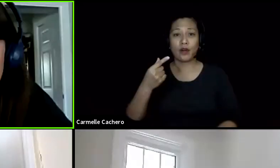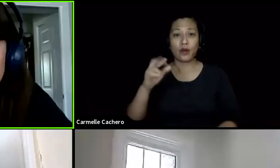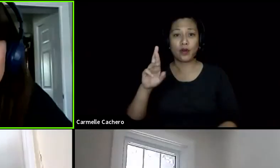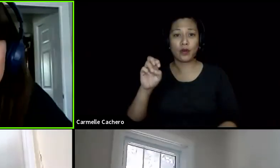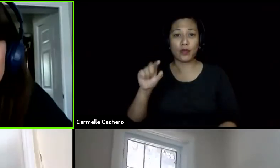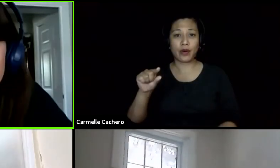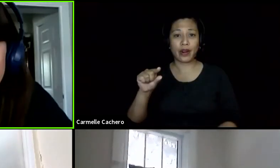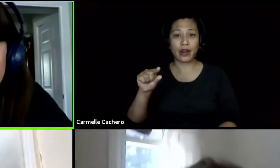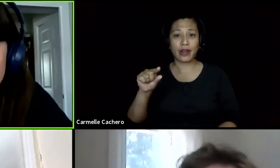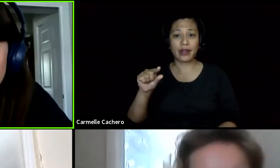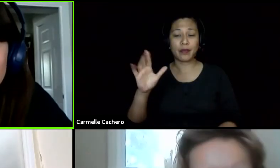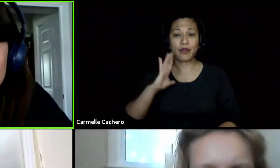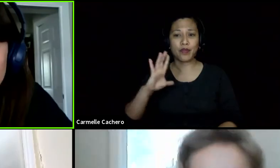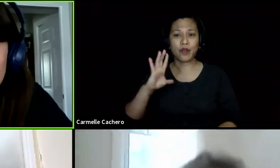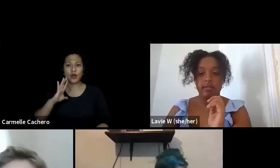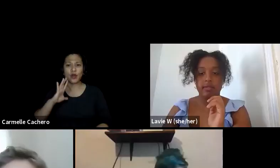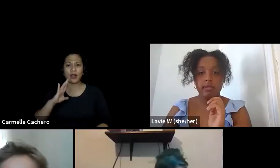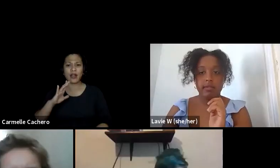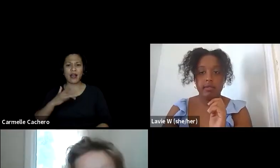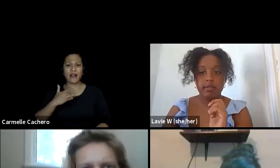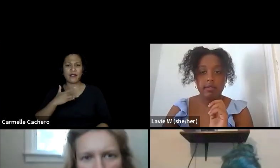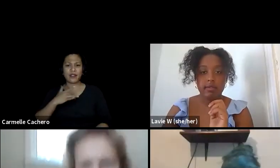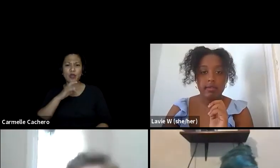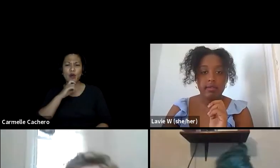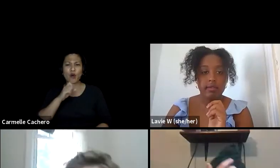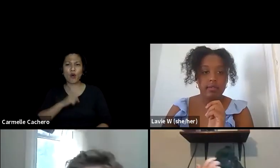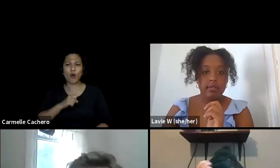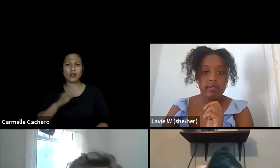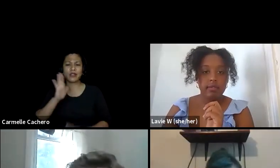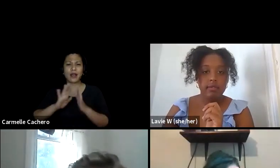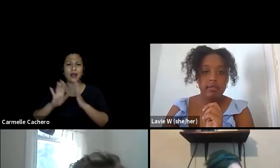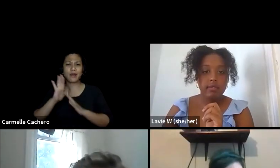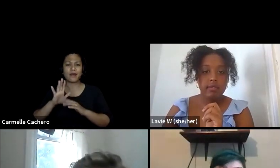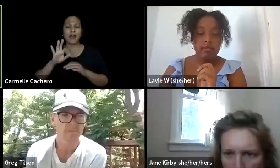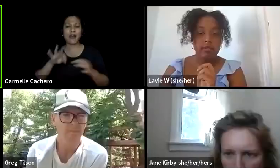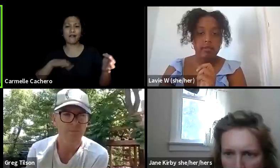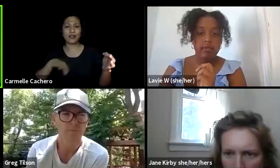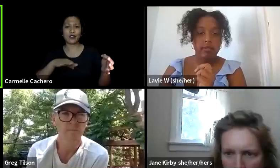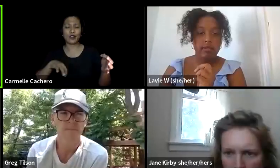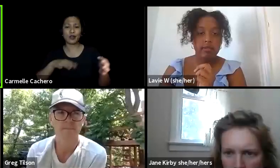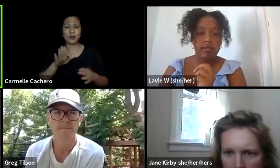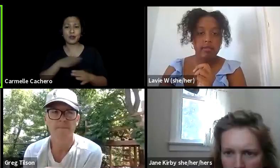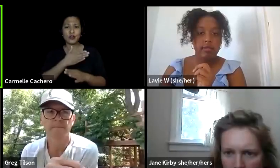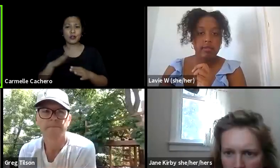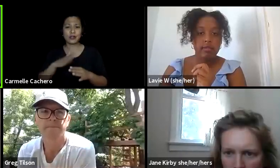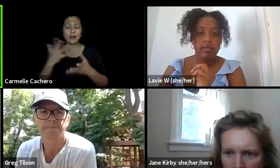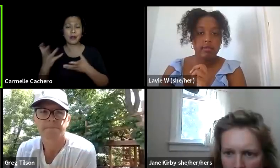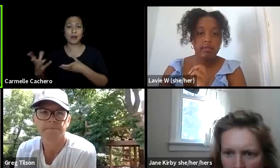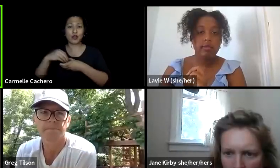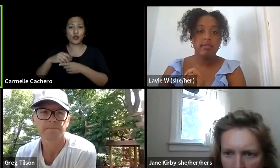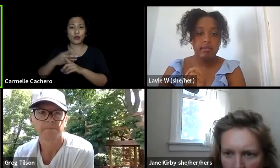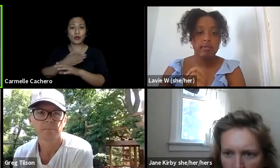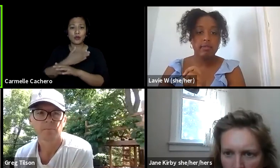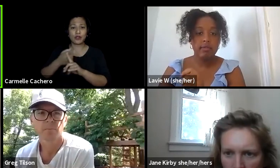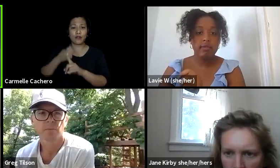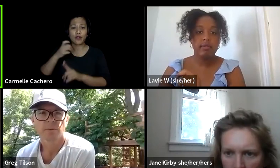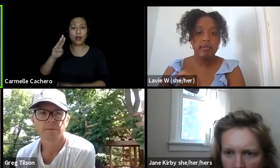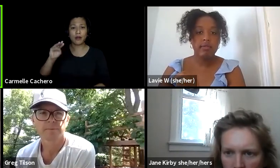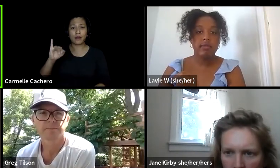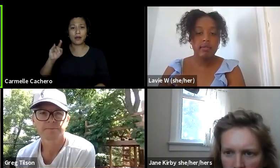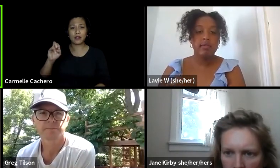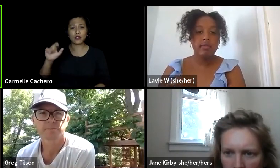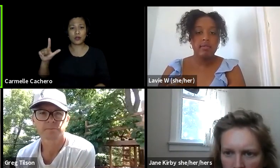He wrote, I believe old-time fiddle music, popular locally, may sometimes include music from the minstrel era. Is there an